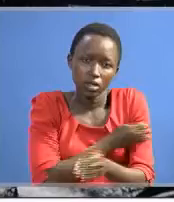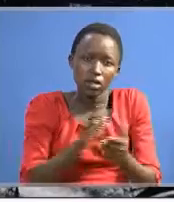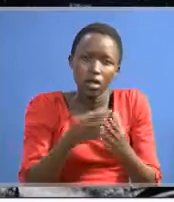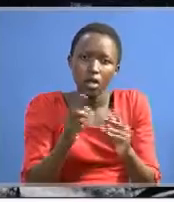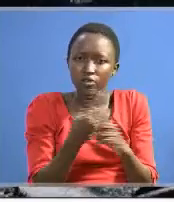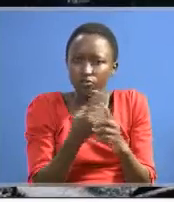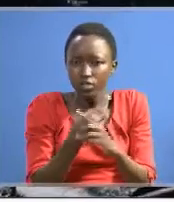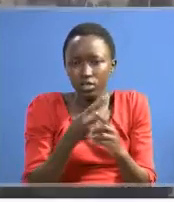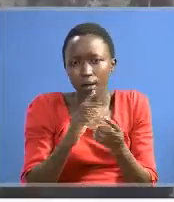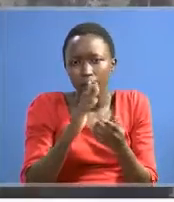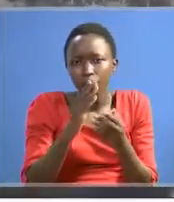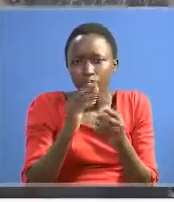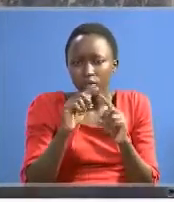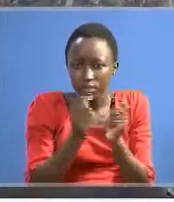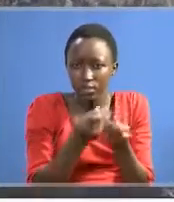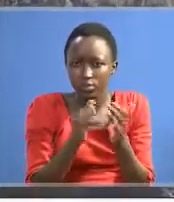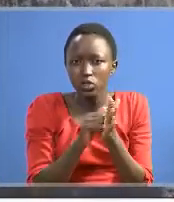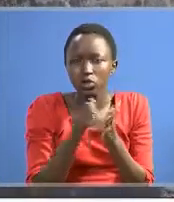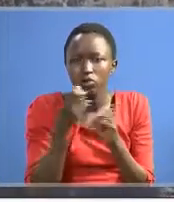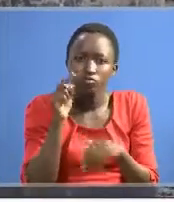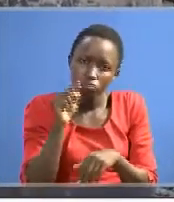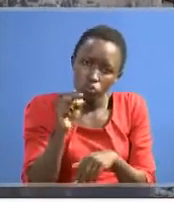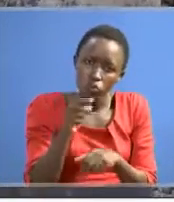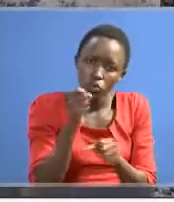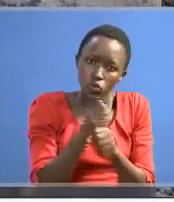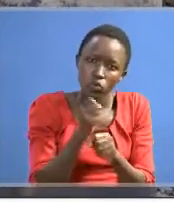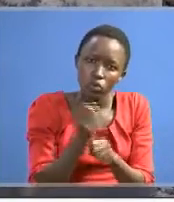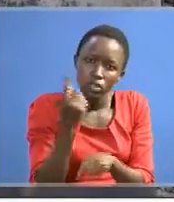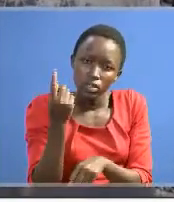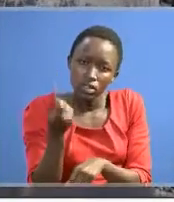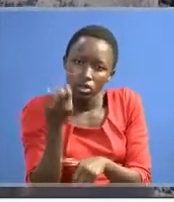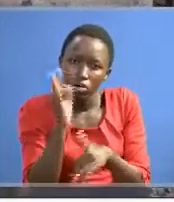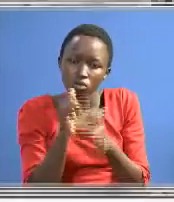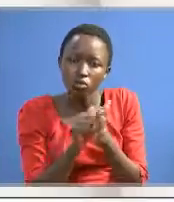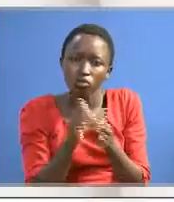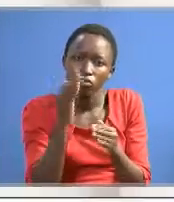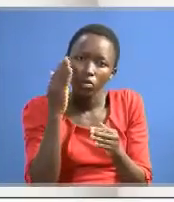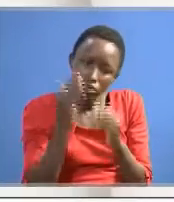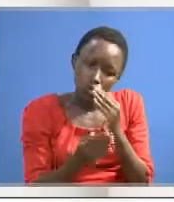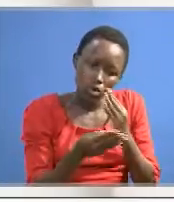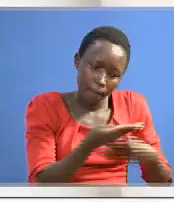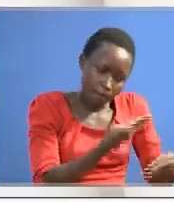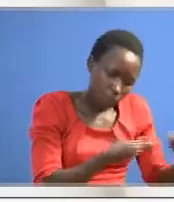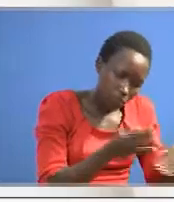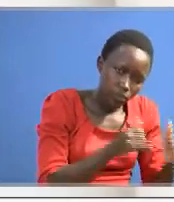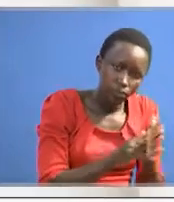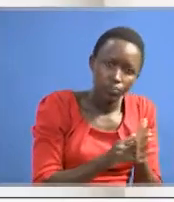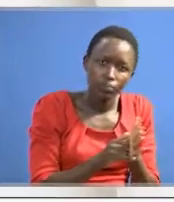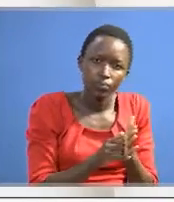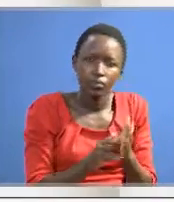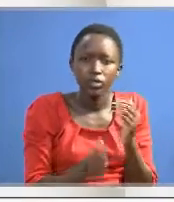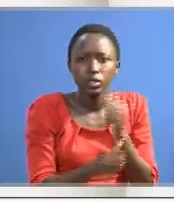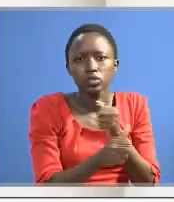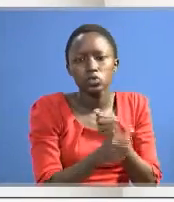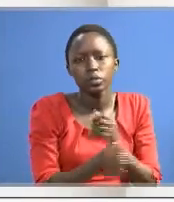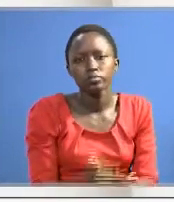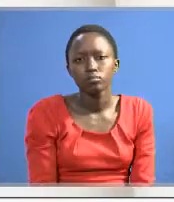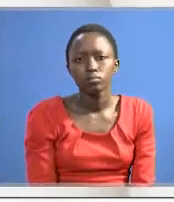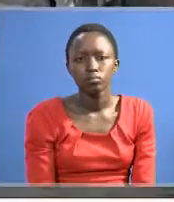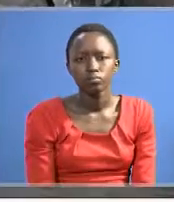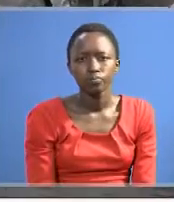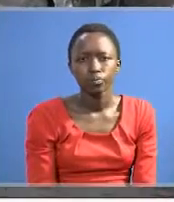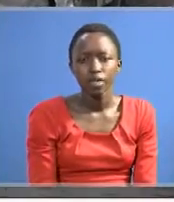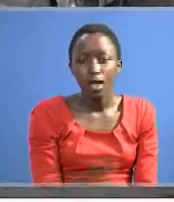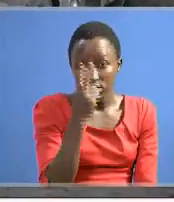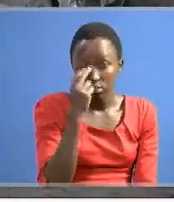of energy. It has come under criticism for doing little in taming the business in the country and posing danger.